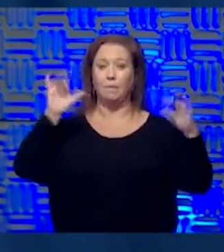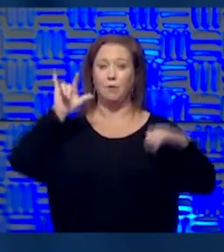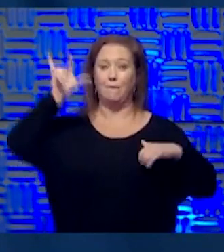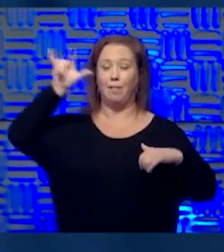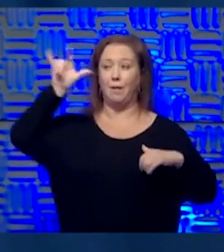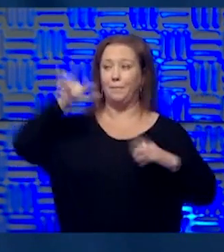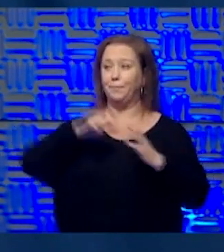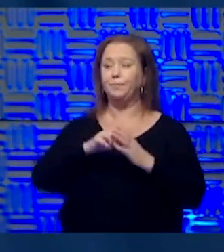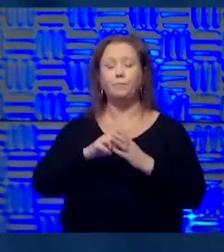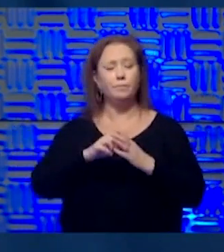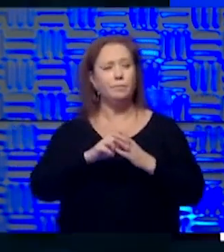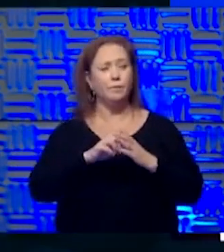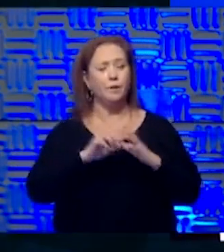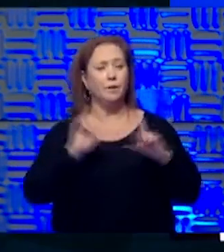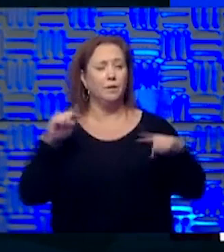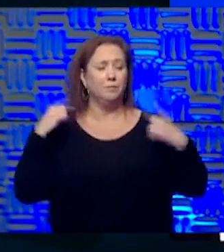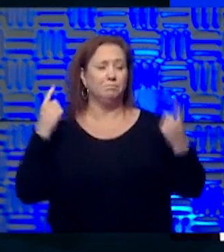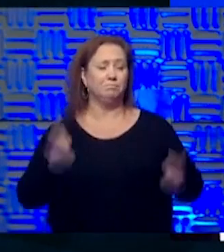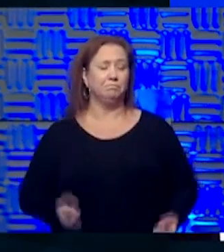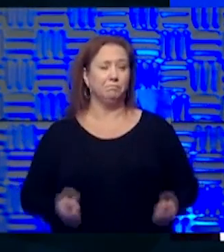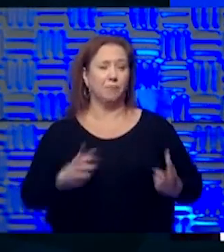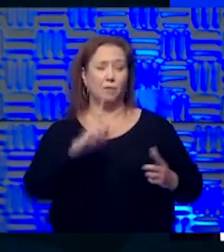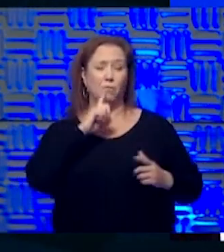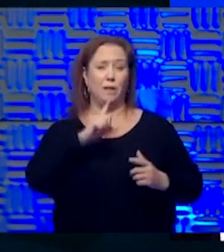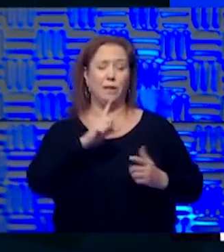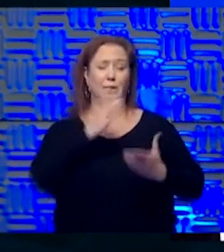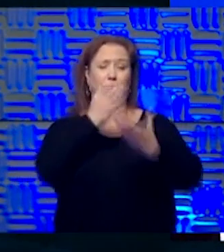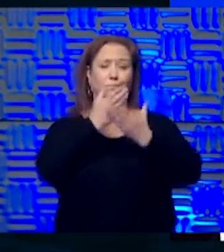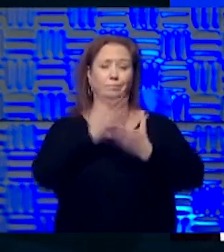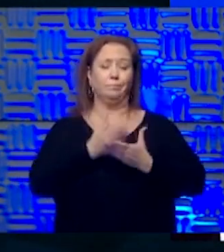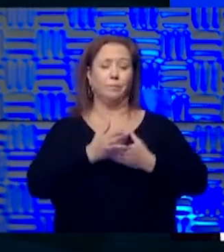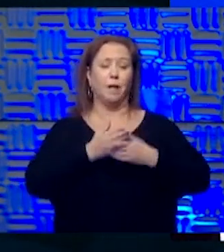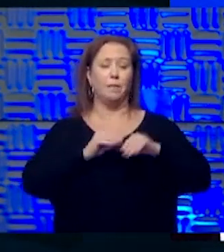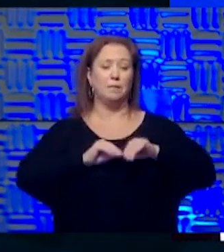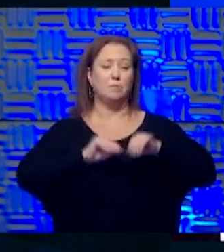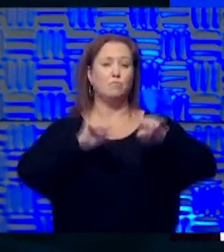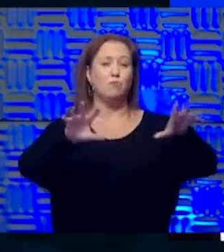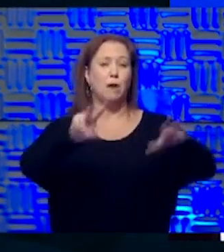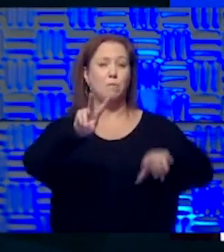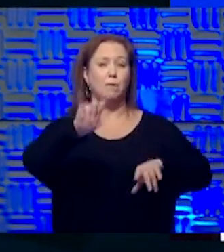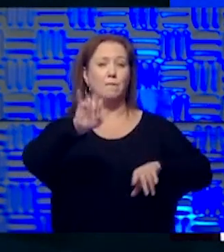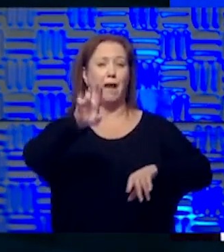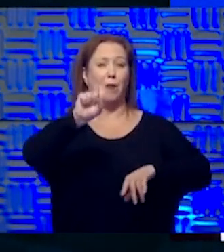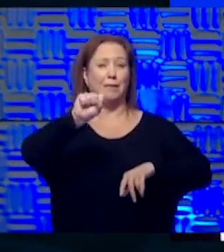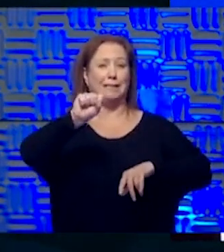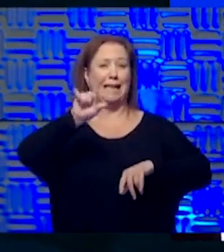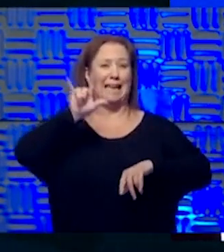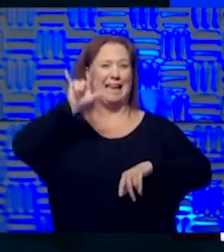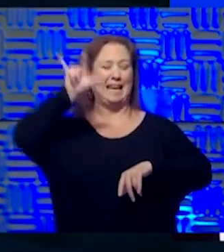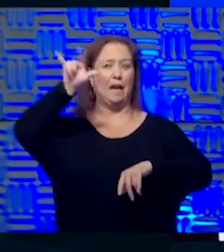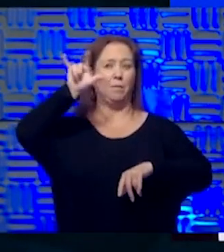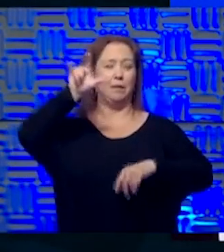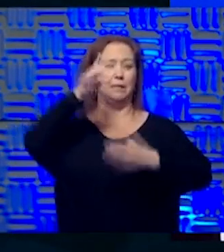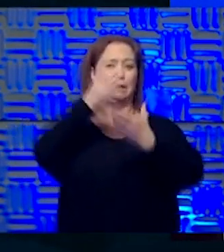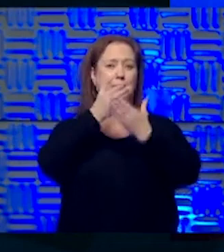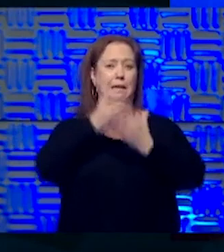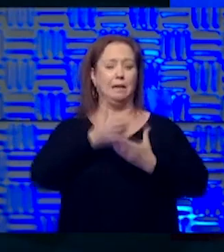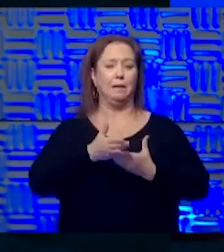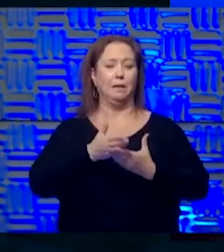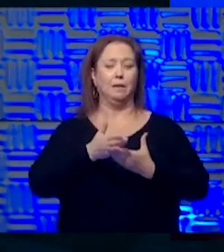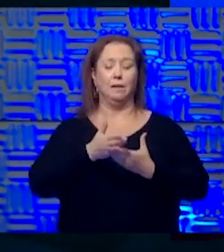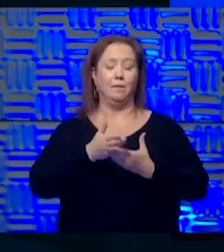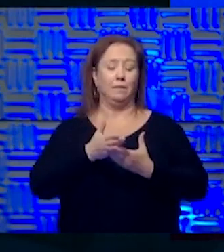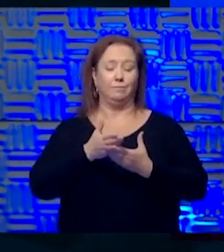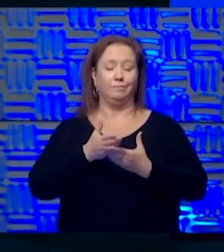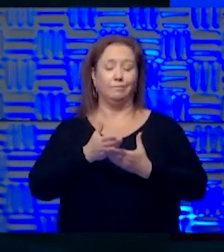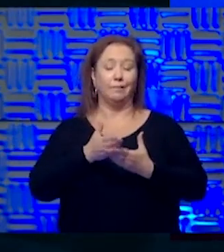flying. Historically, there's pretty good documentation about how spreadable viruses are within airplanes, and that's documentation that we don't have for